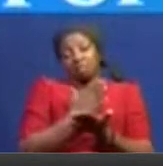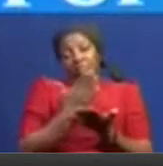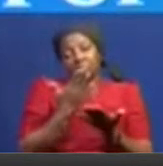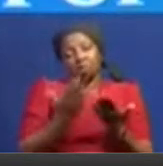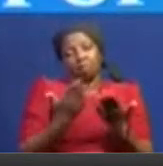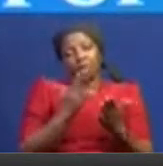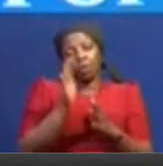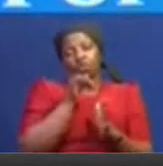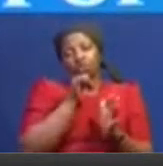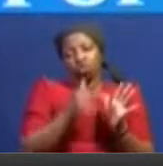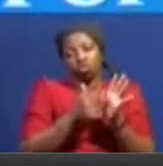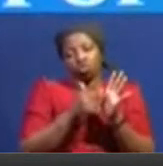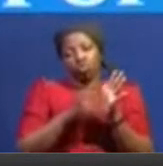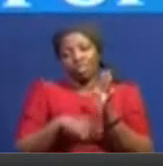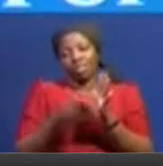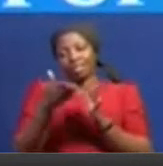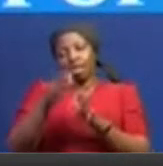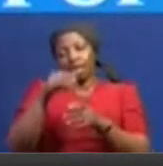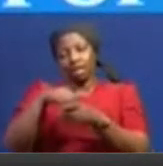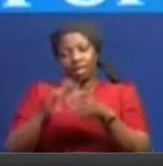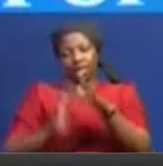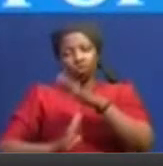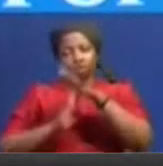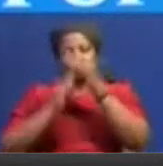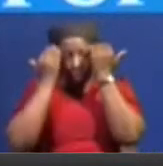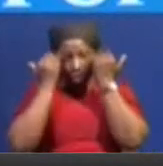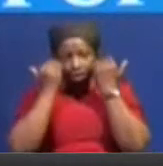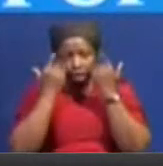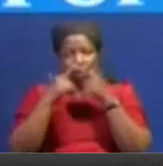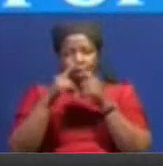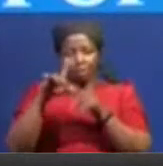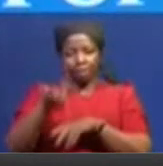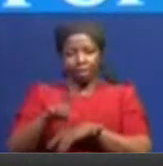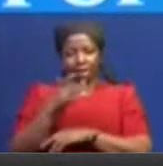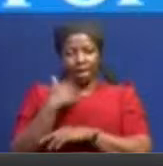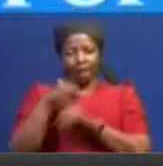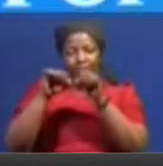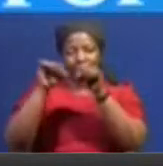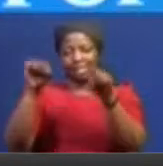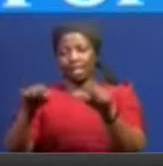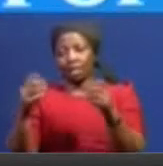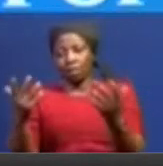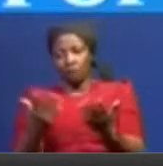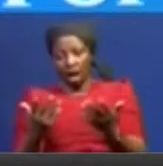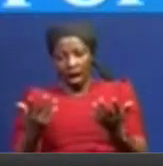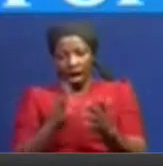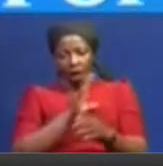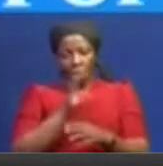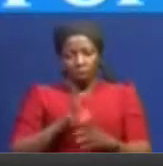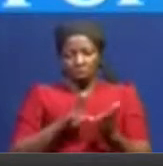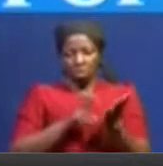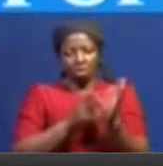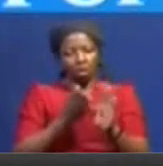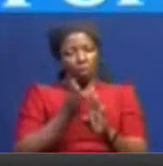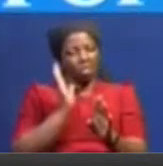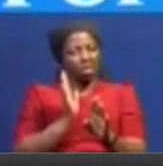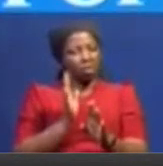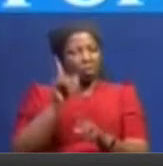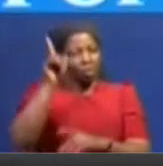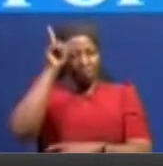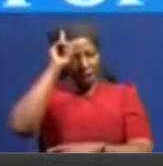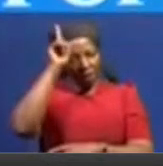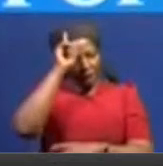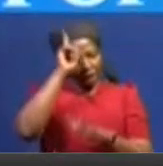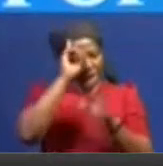there needs to be a system through which commissioners don't walk away. They have a system through which they can communicate